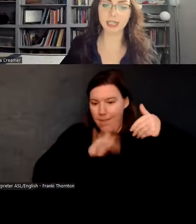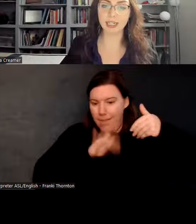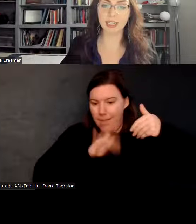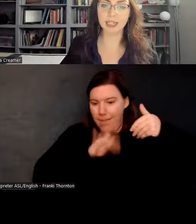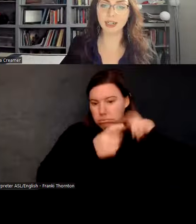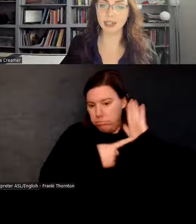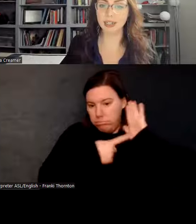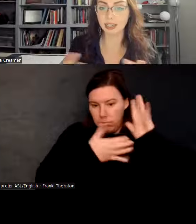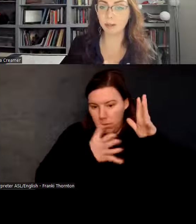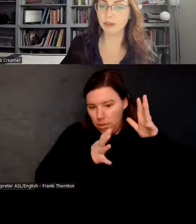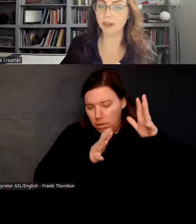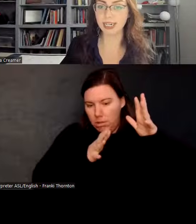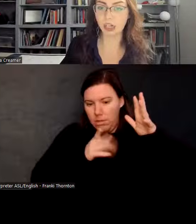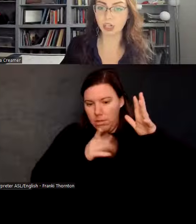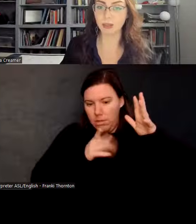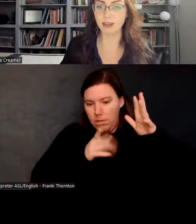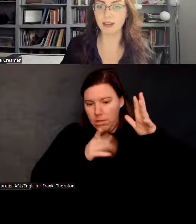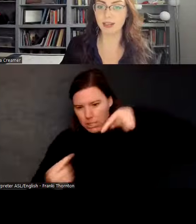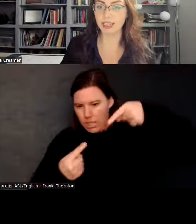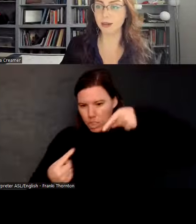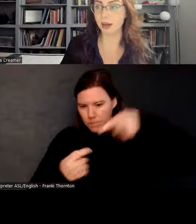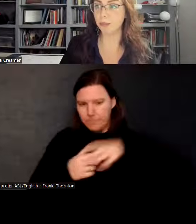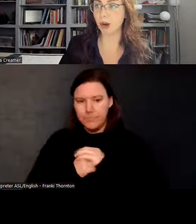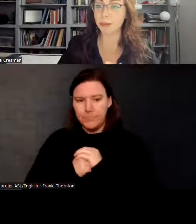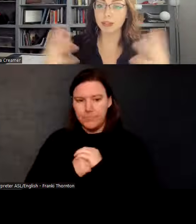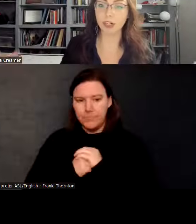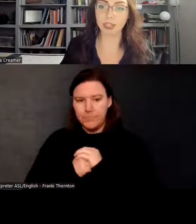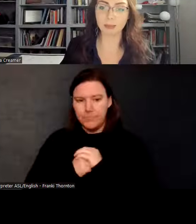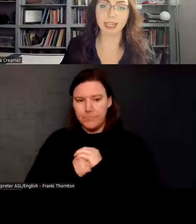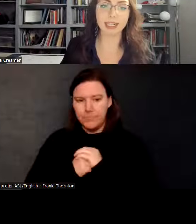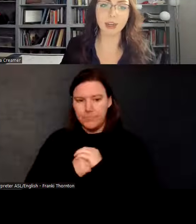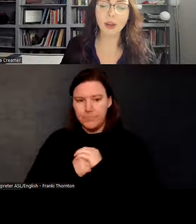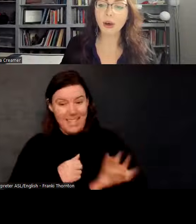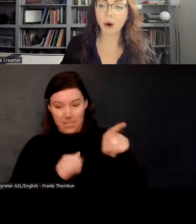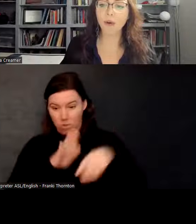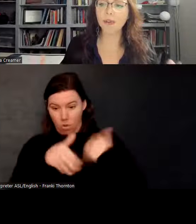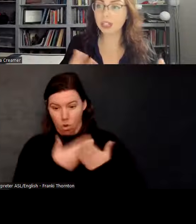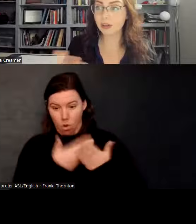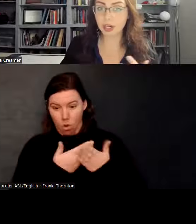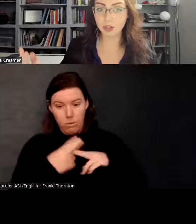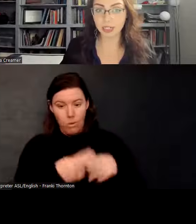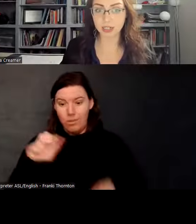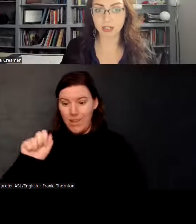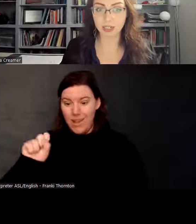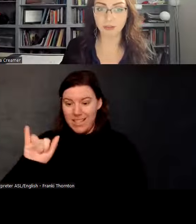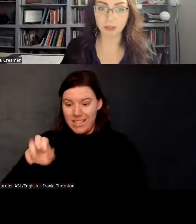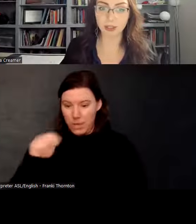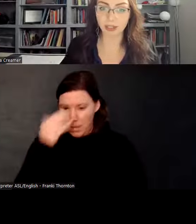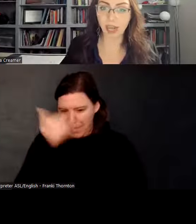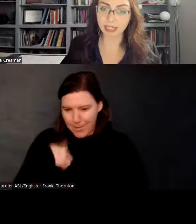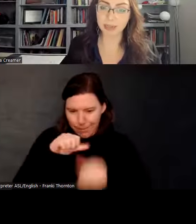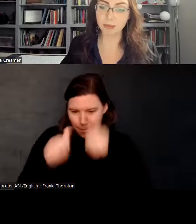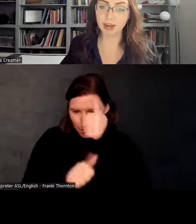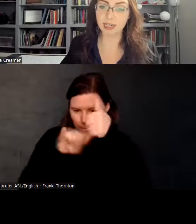century BCE, there's a considerable variation within this broad provincial expanse over 700 years of